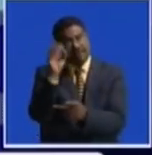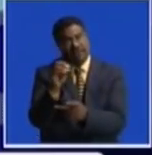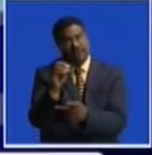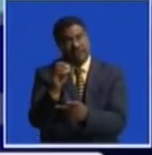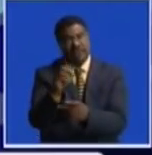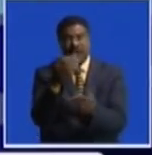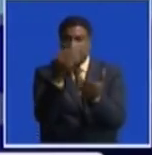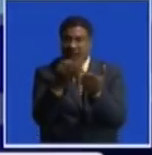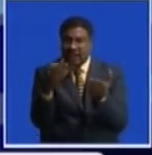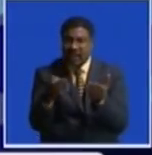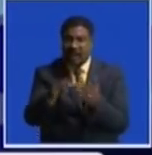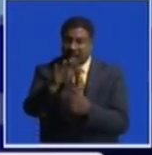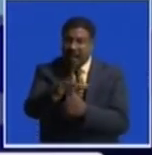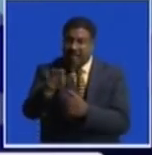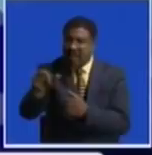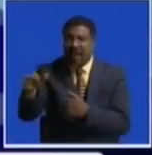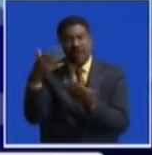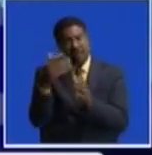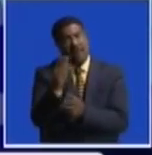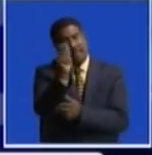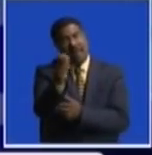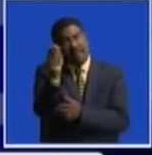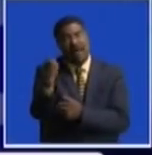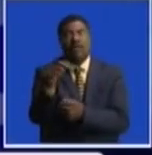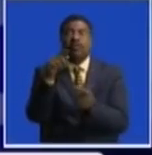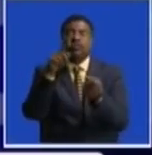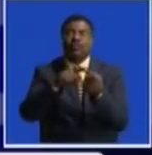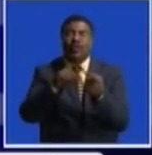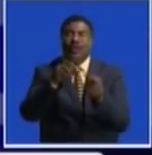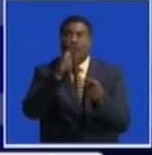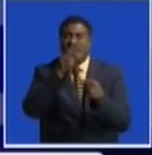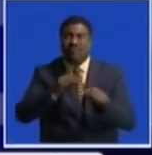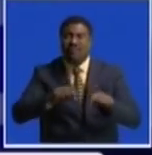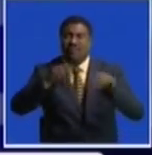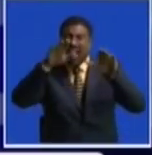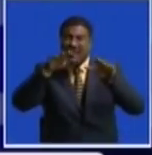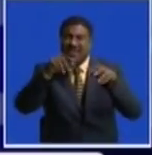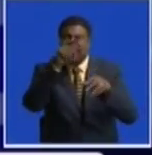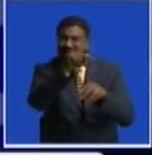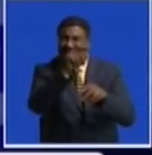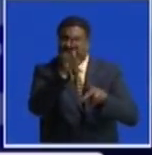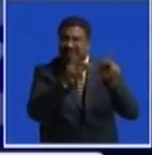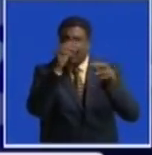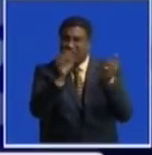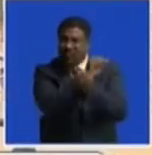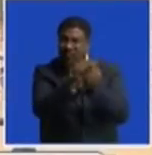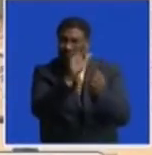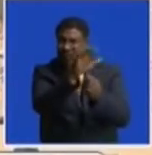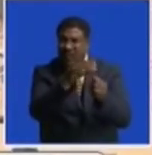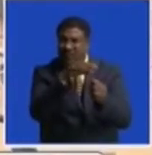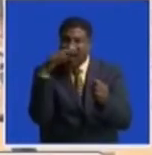both beso and urea fertilizer have been distributed to the flood victims in Chama district. Here's a report.